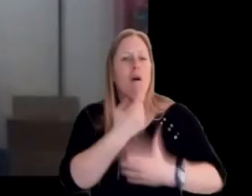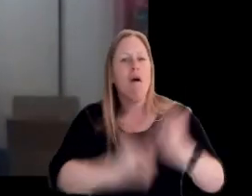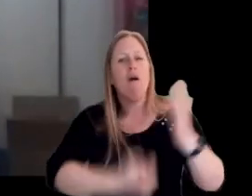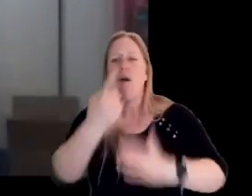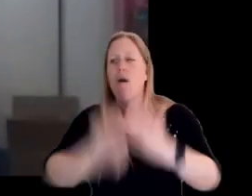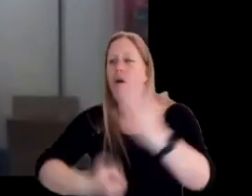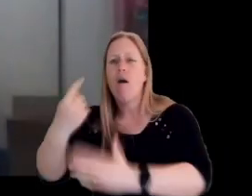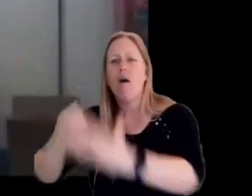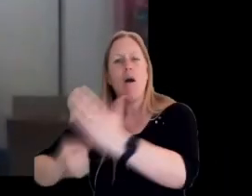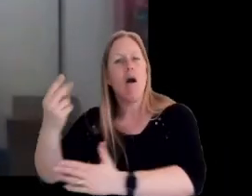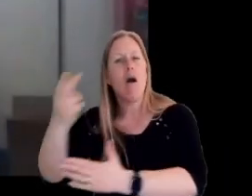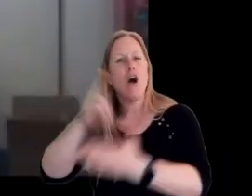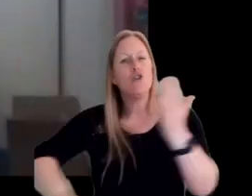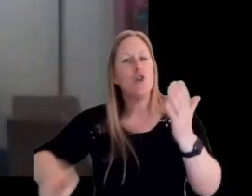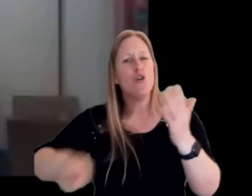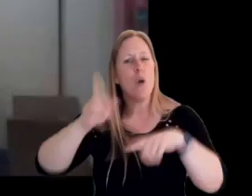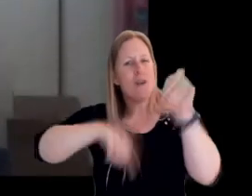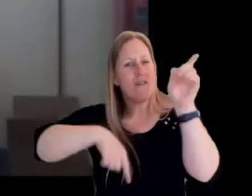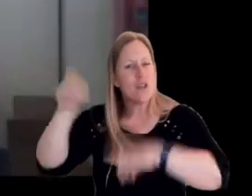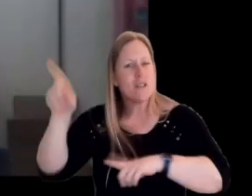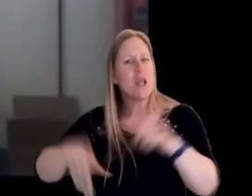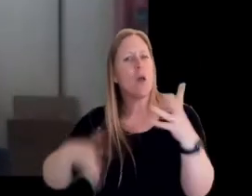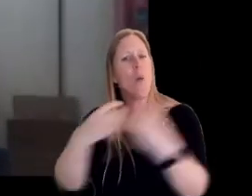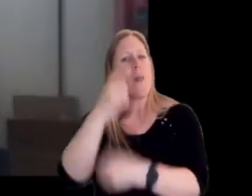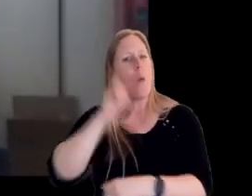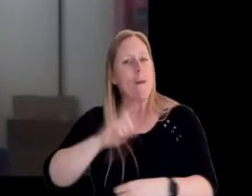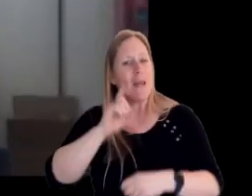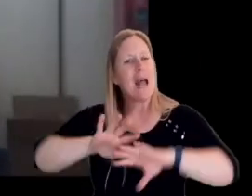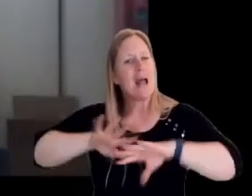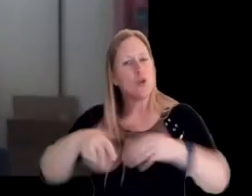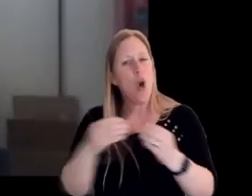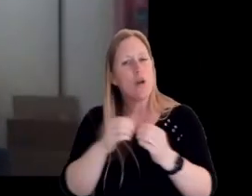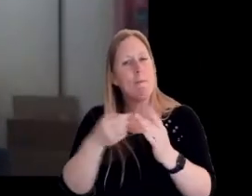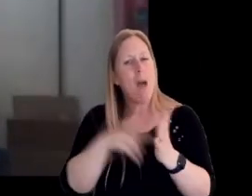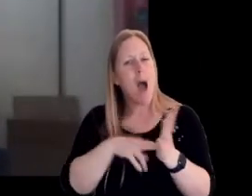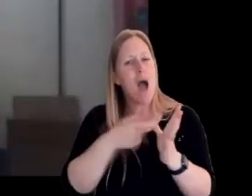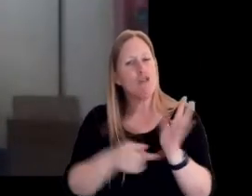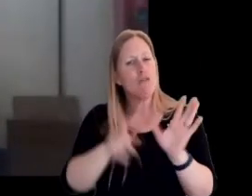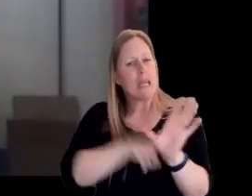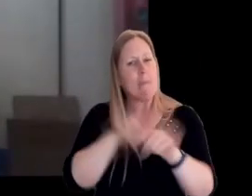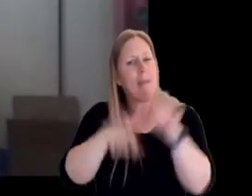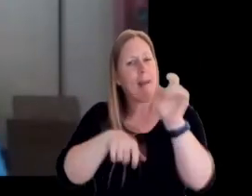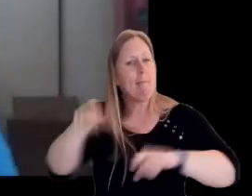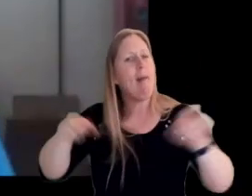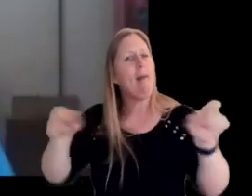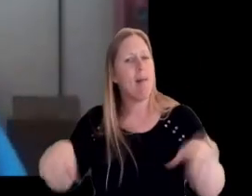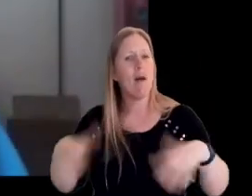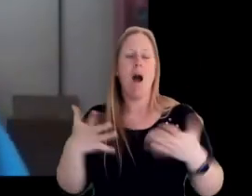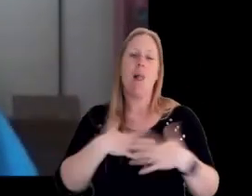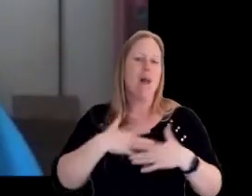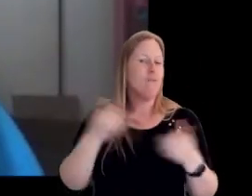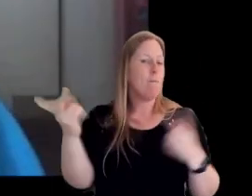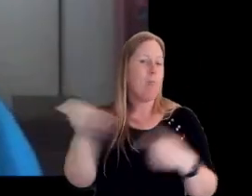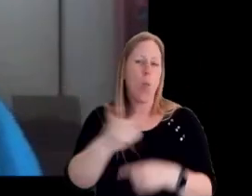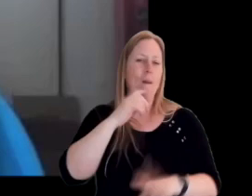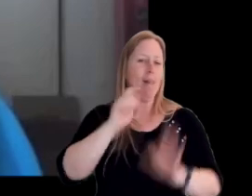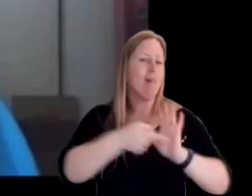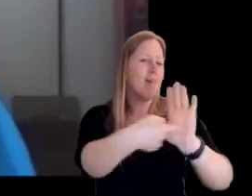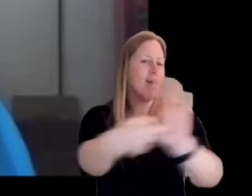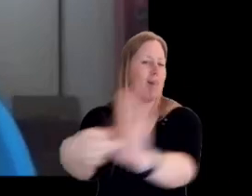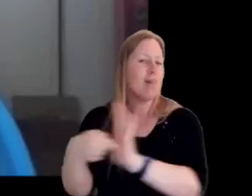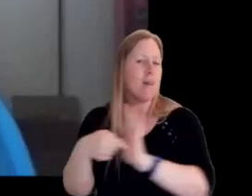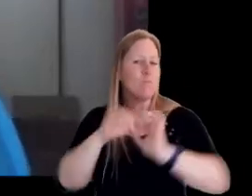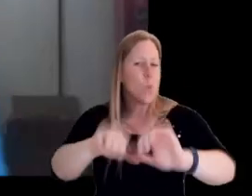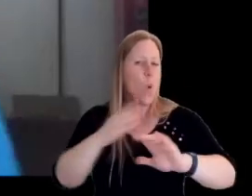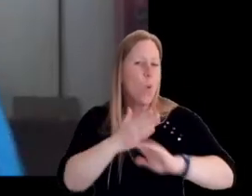neurodivergency, particularly with women and non-binary people. And I just love that you're both showcasing your work and talking about